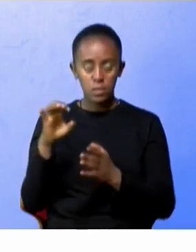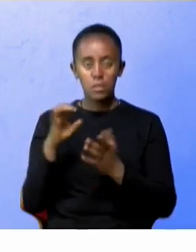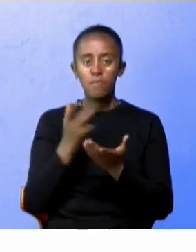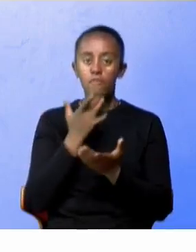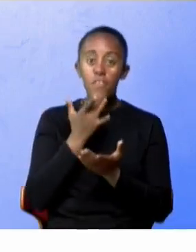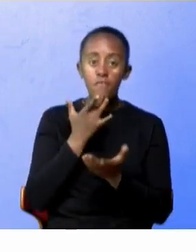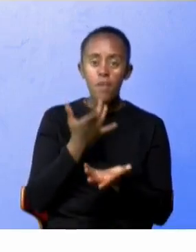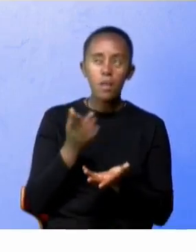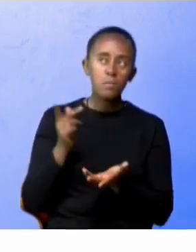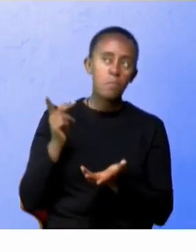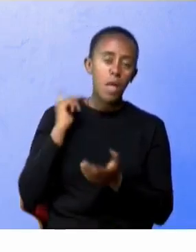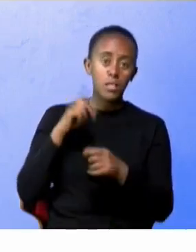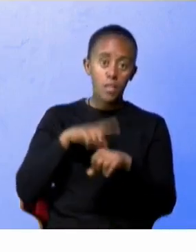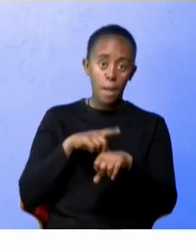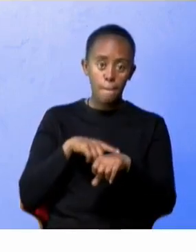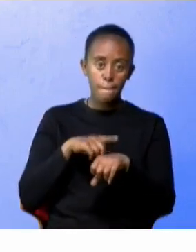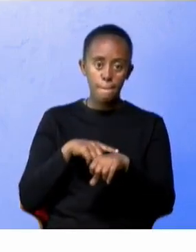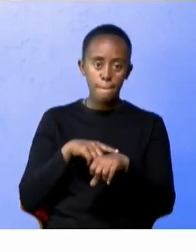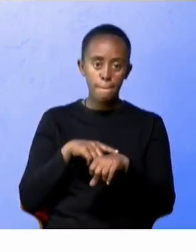pastime